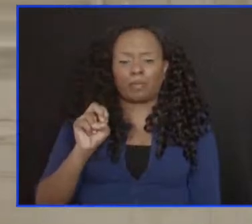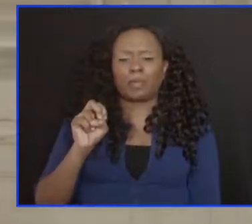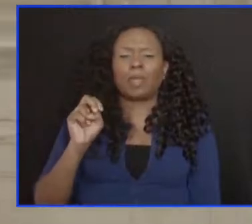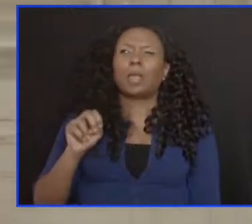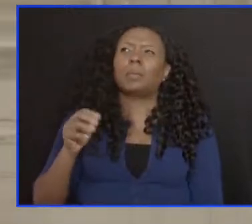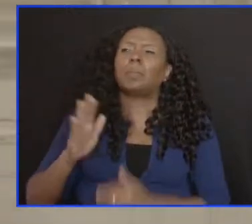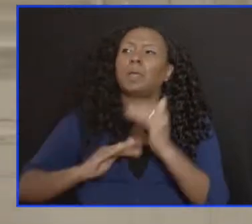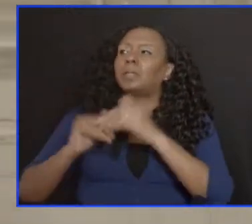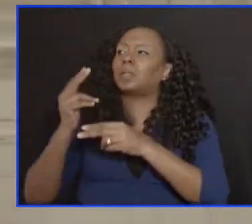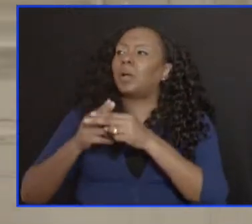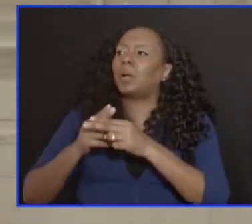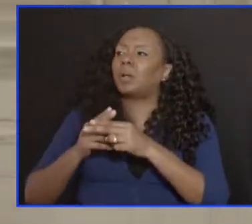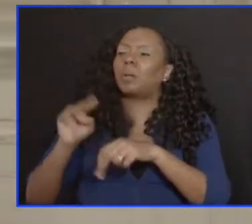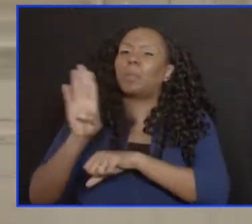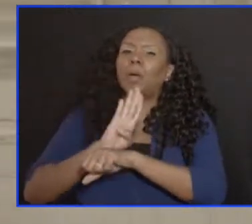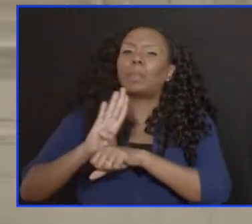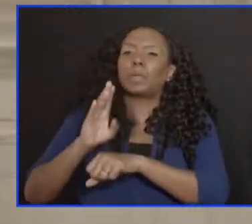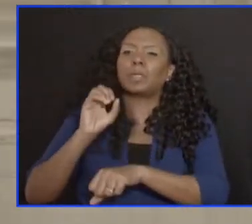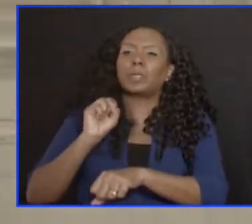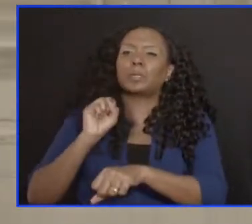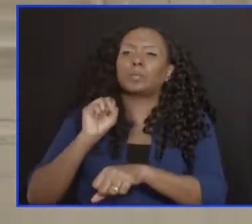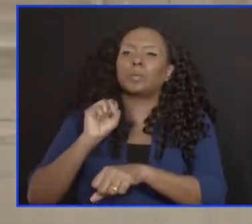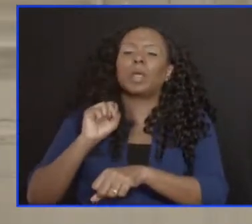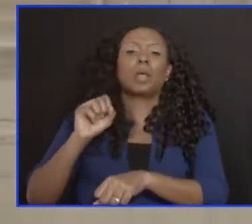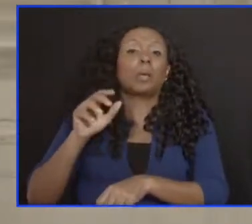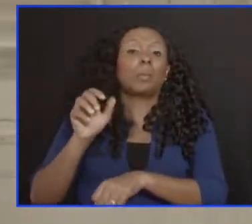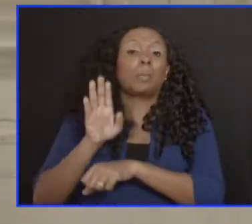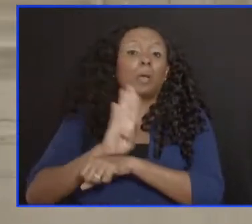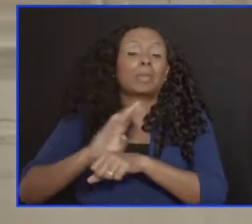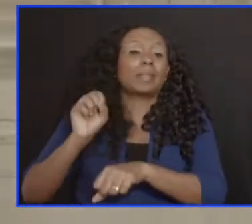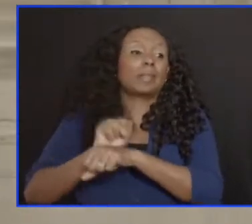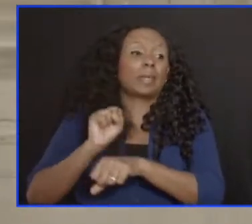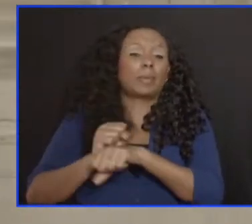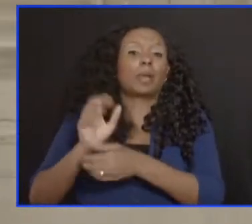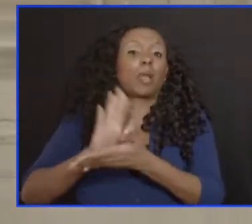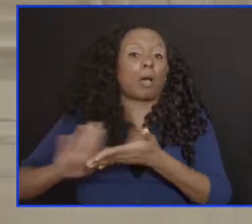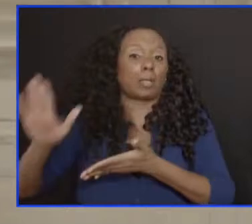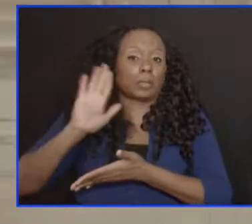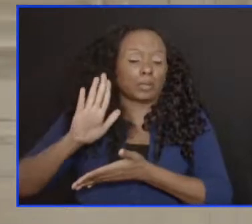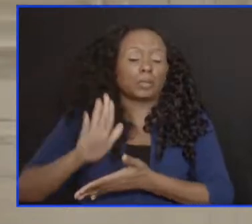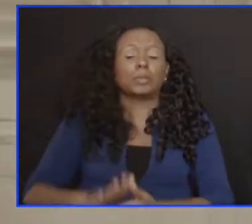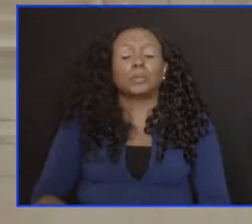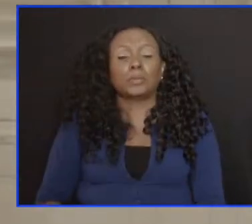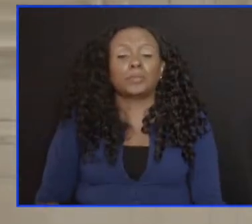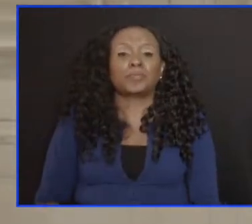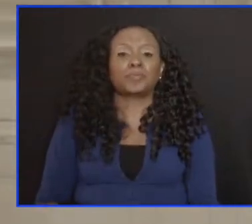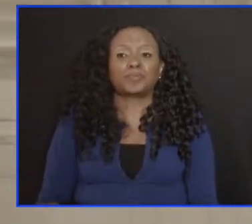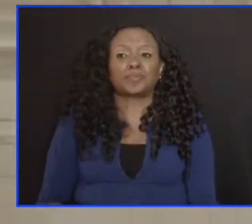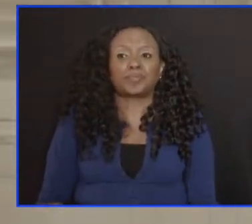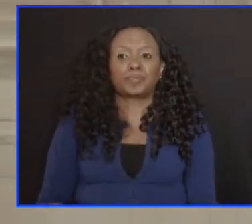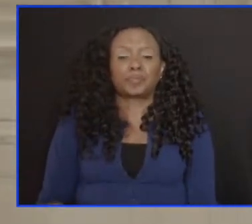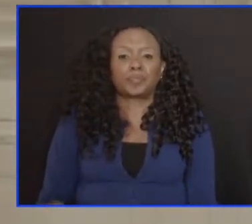Barbados Workers Union Labor College, Barbados Labor College.